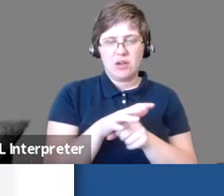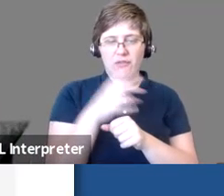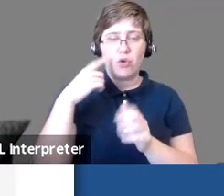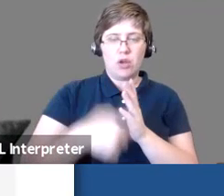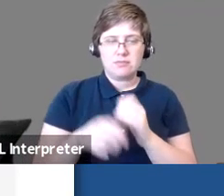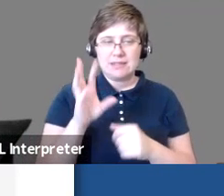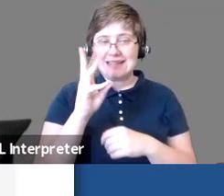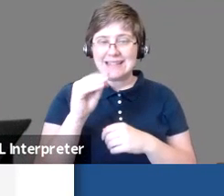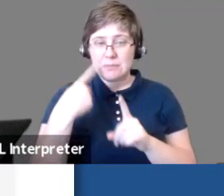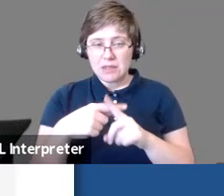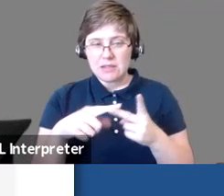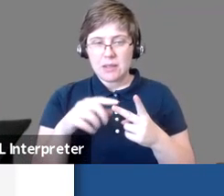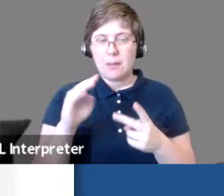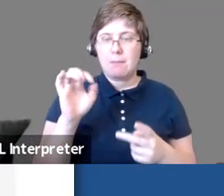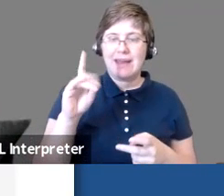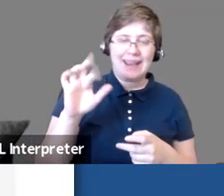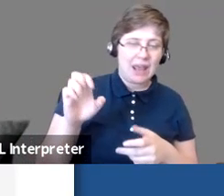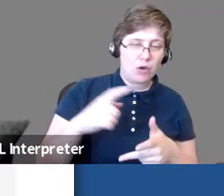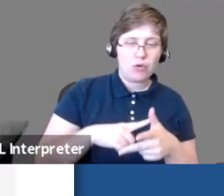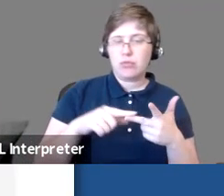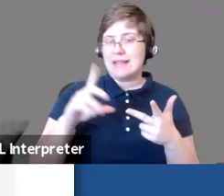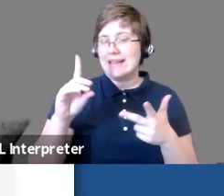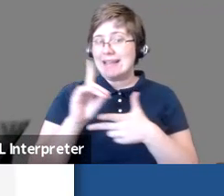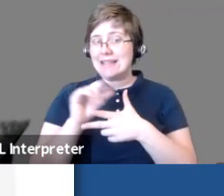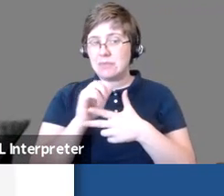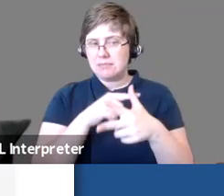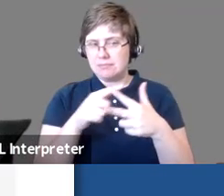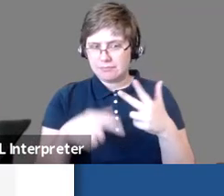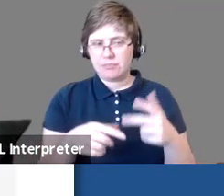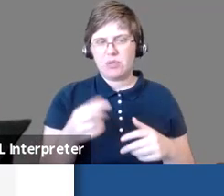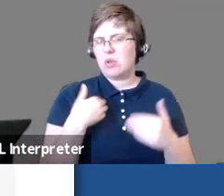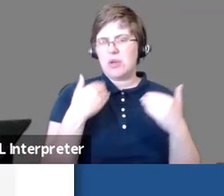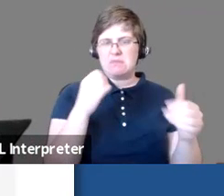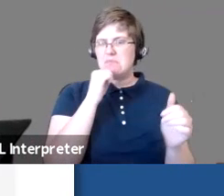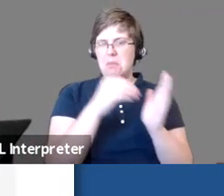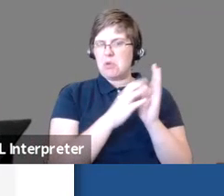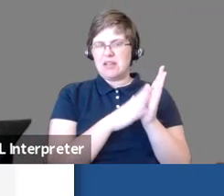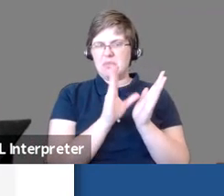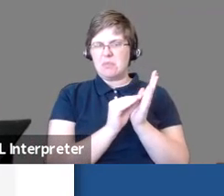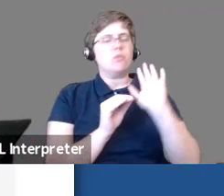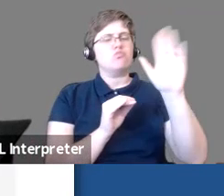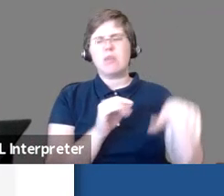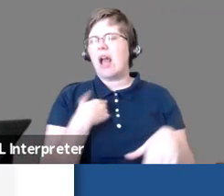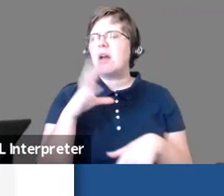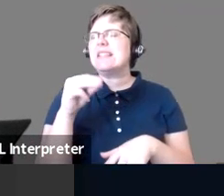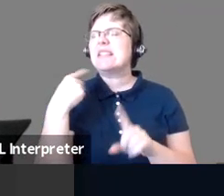6 year better, Medicare discount or disability, we'll go ahead and just not put a discount with this one. Actually, I'll go 6 year